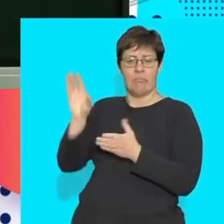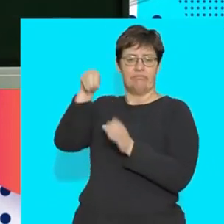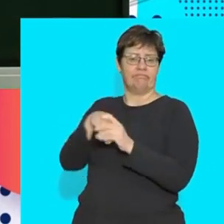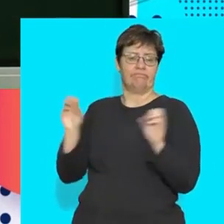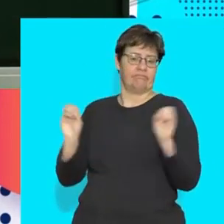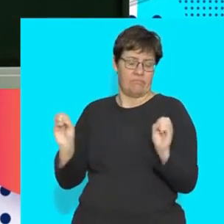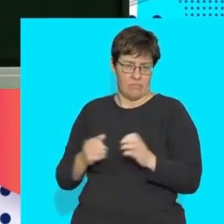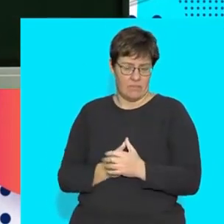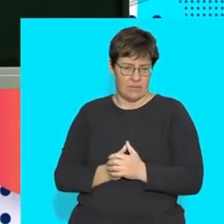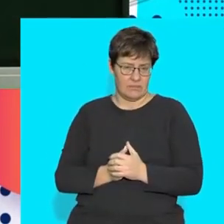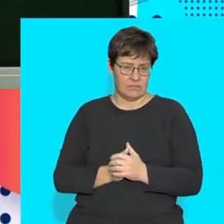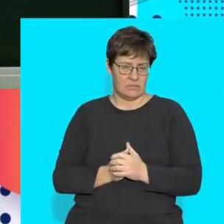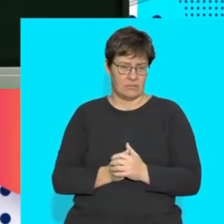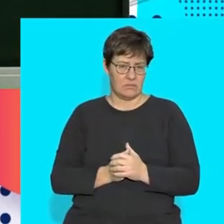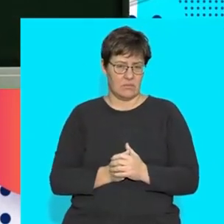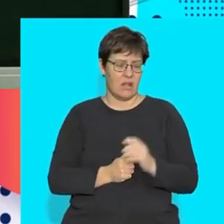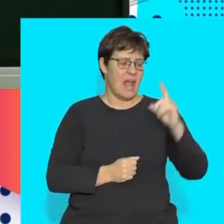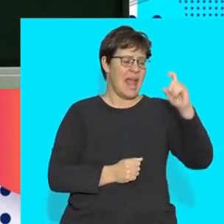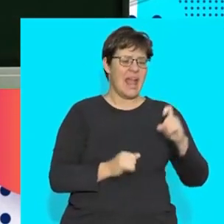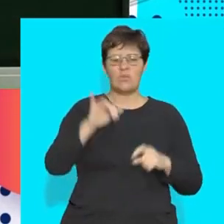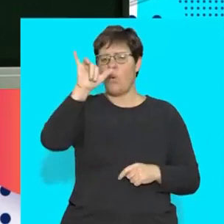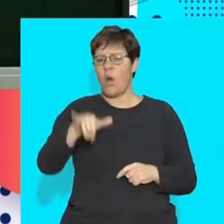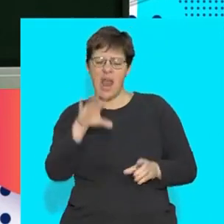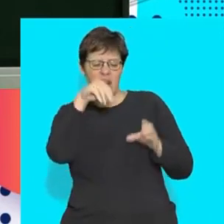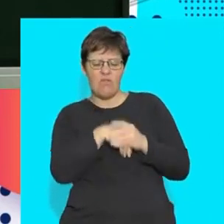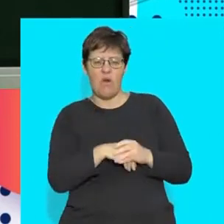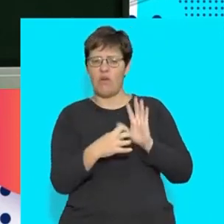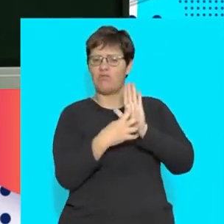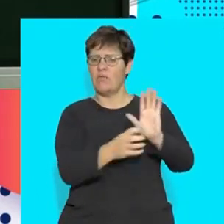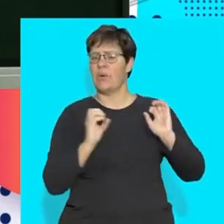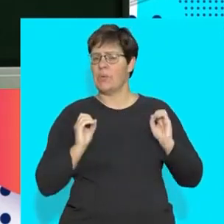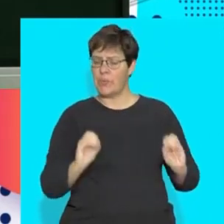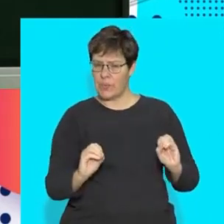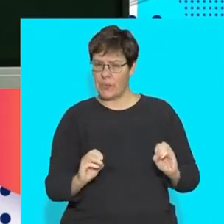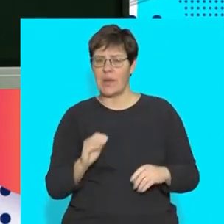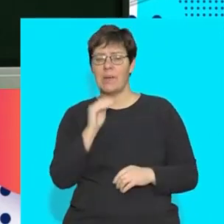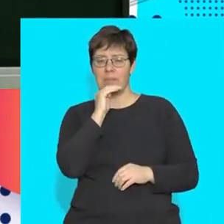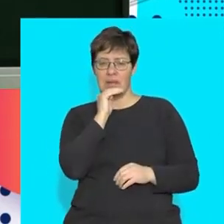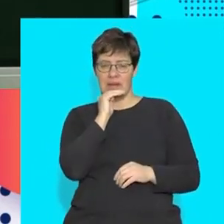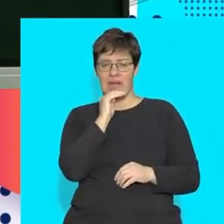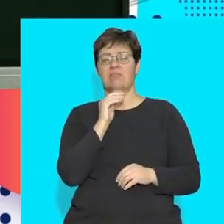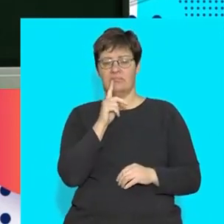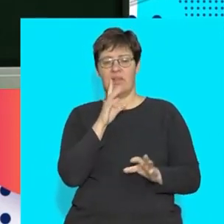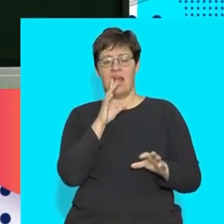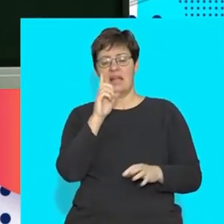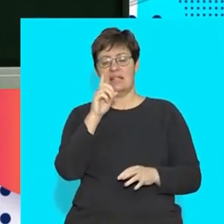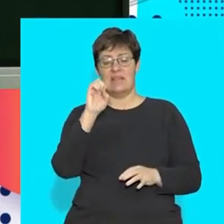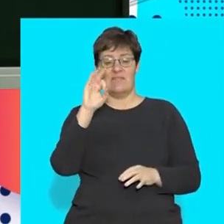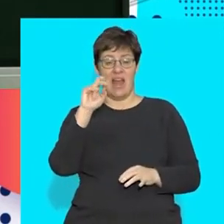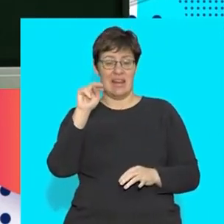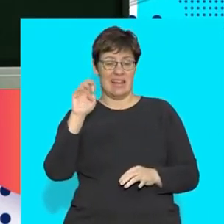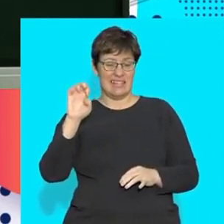Hence, where the y values or the x values are not part of a graph, we say that the graph is not defined